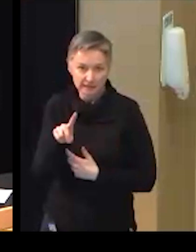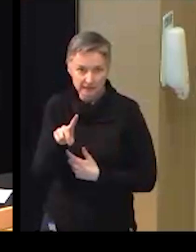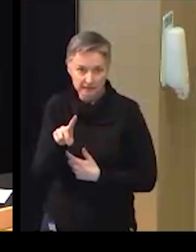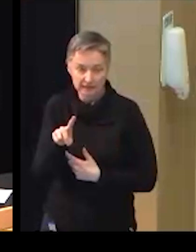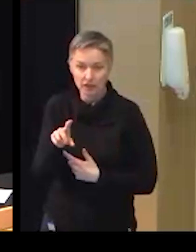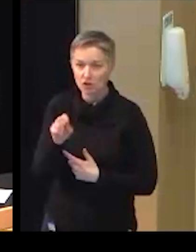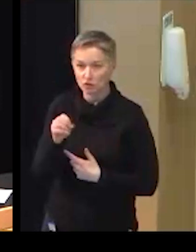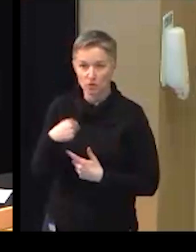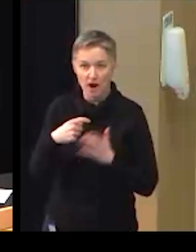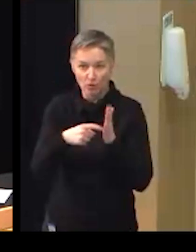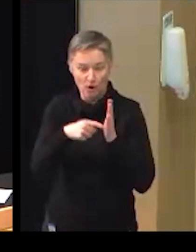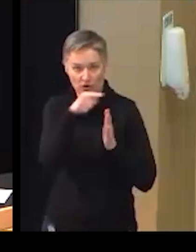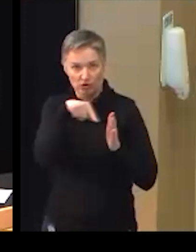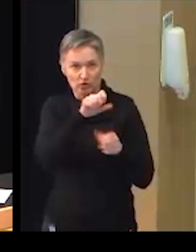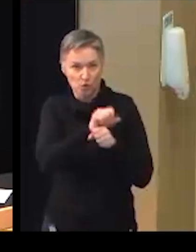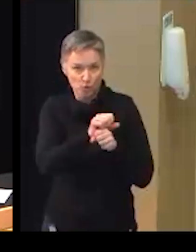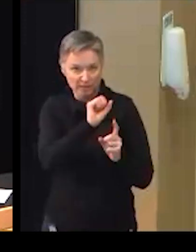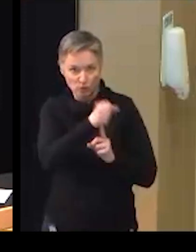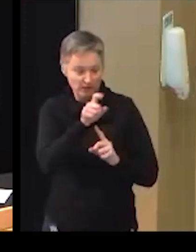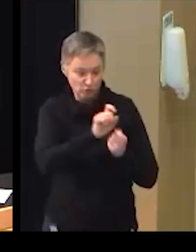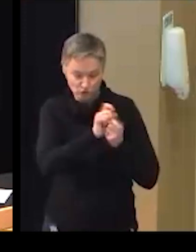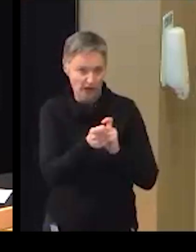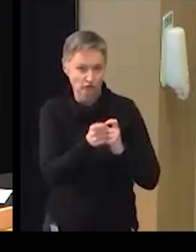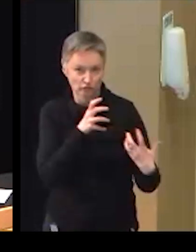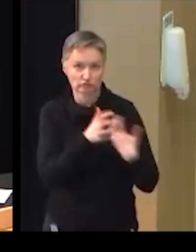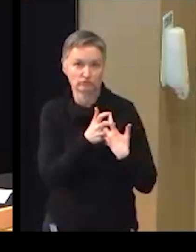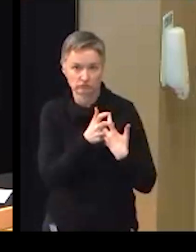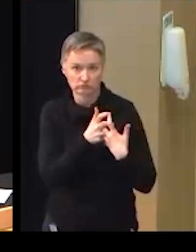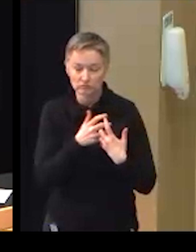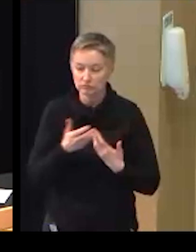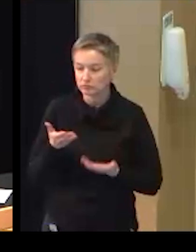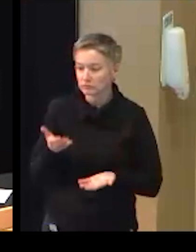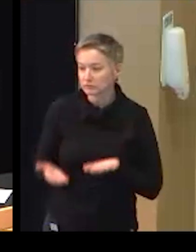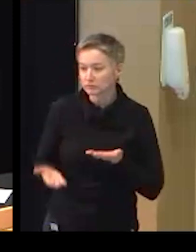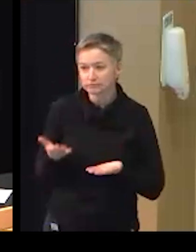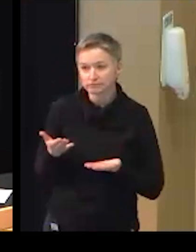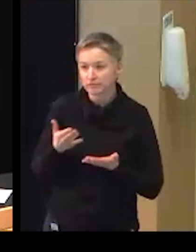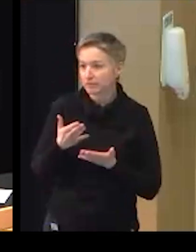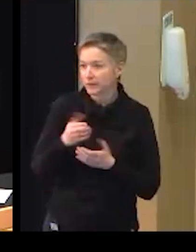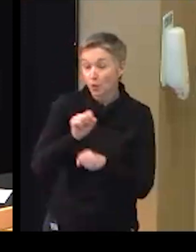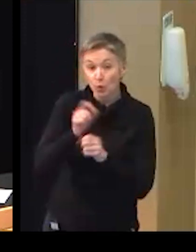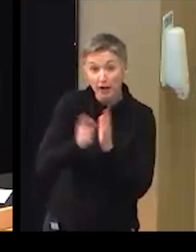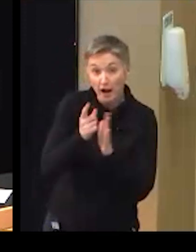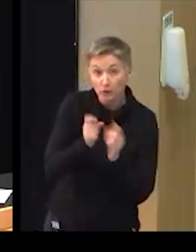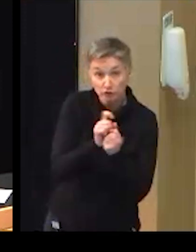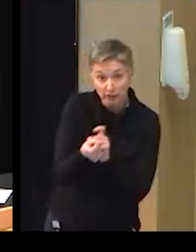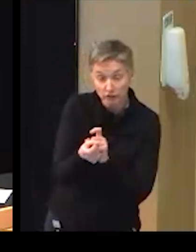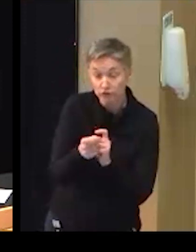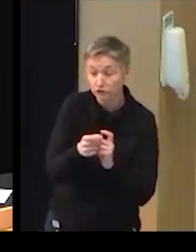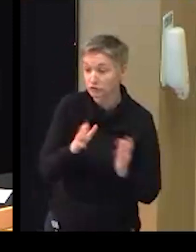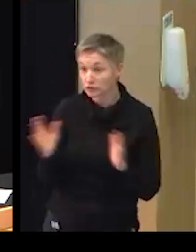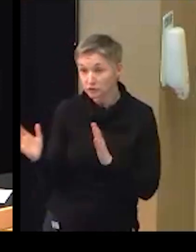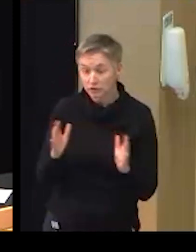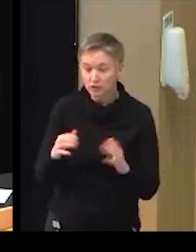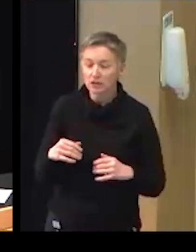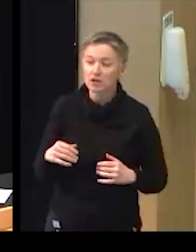some modification of their work situation. Might be in terms of of which hours they come in. We're